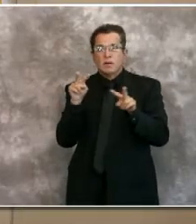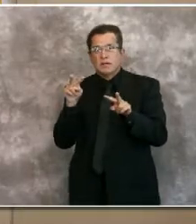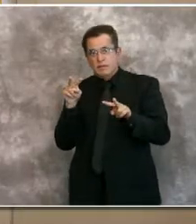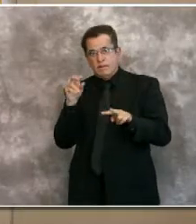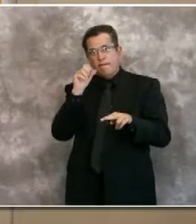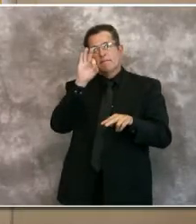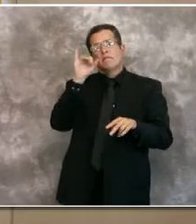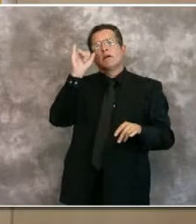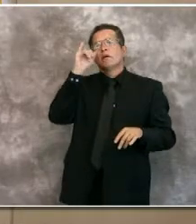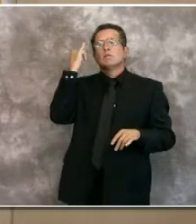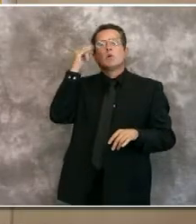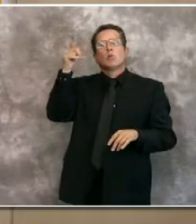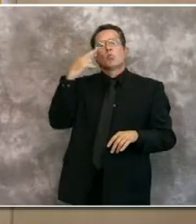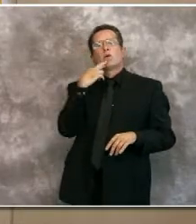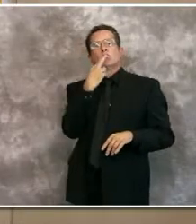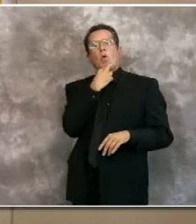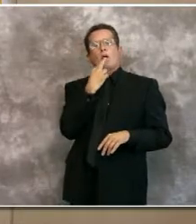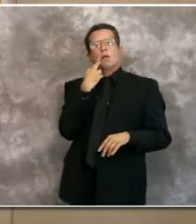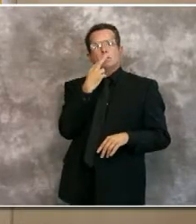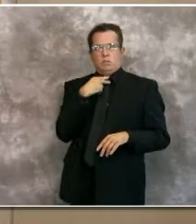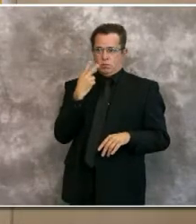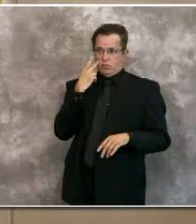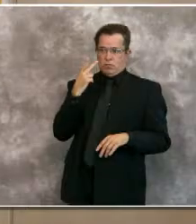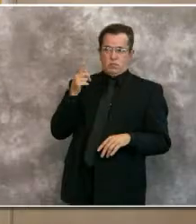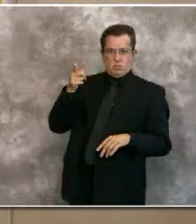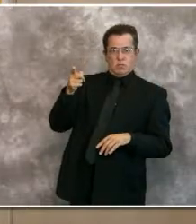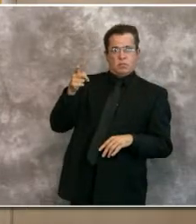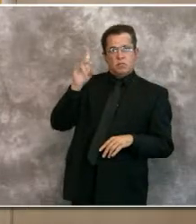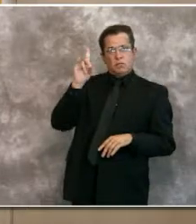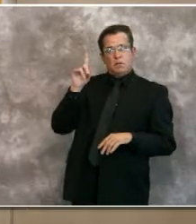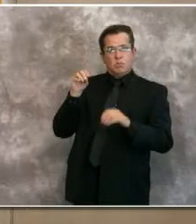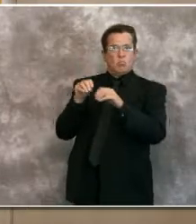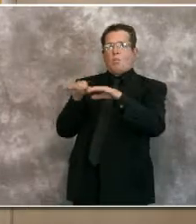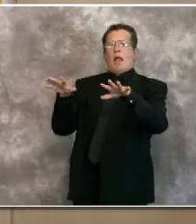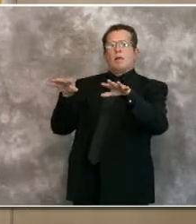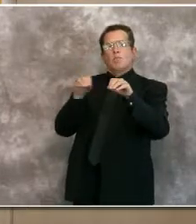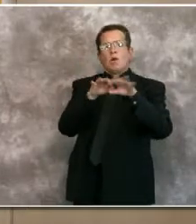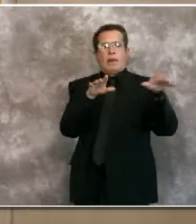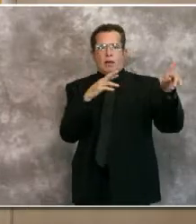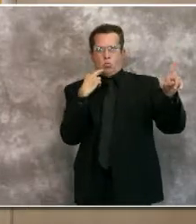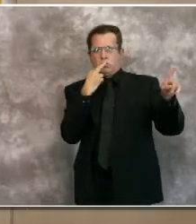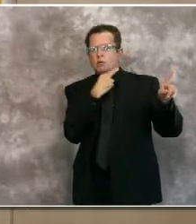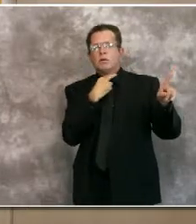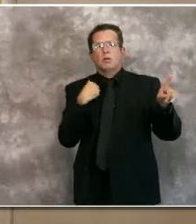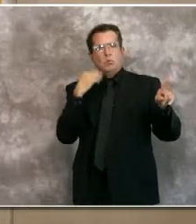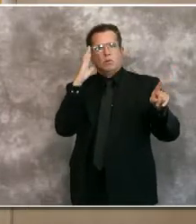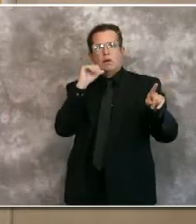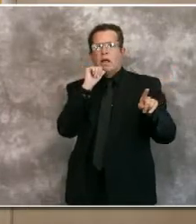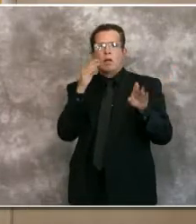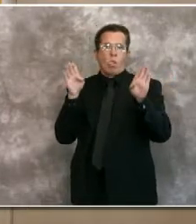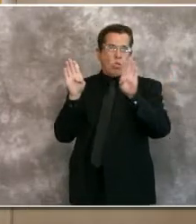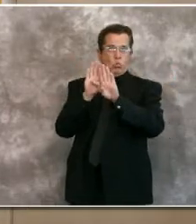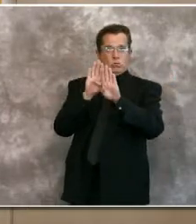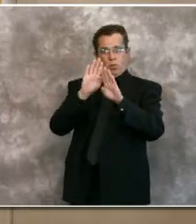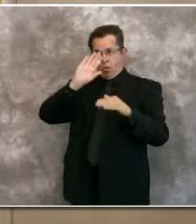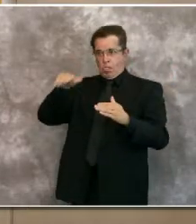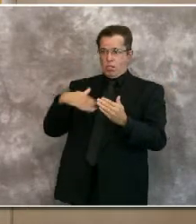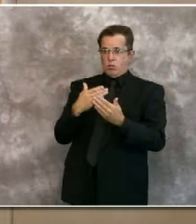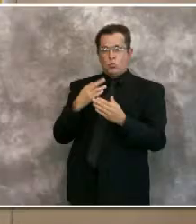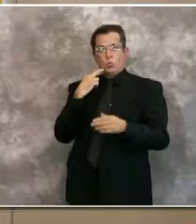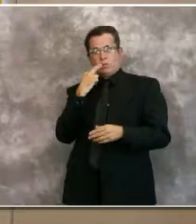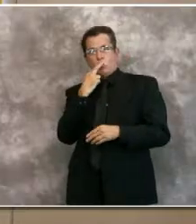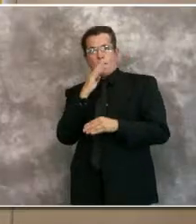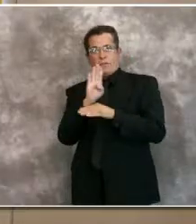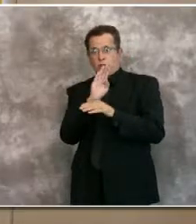are restaurants where we see primarily our community outbreaks. And again, we would not shut down the entire